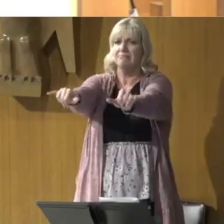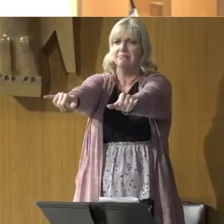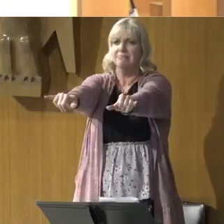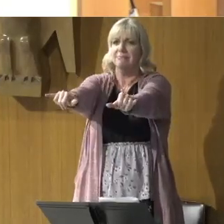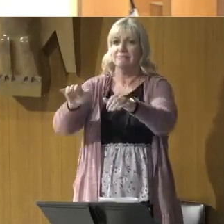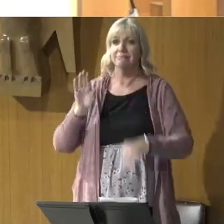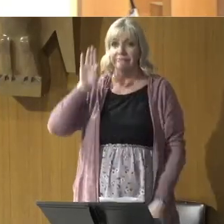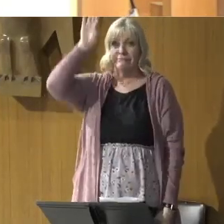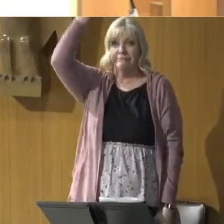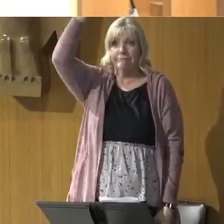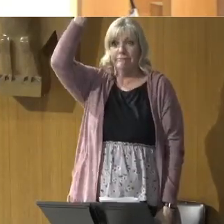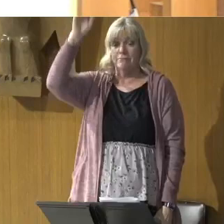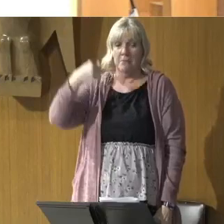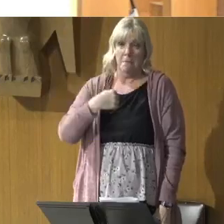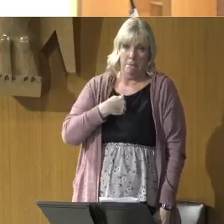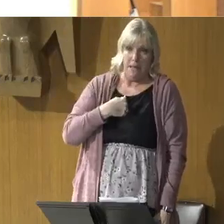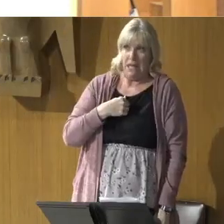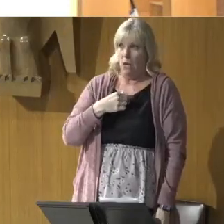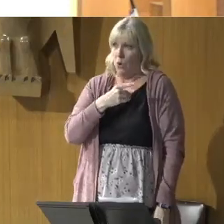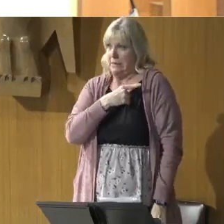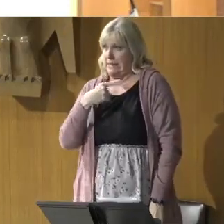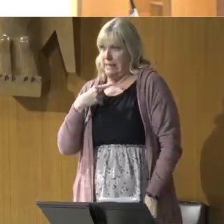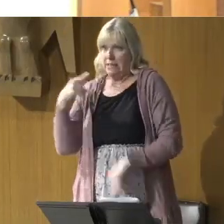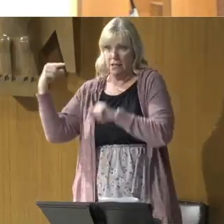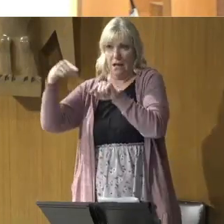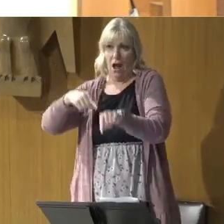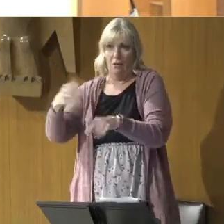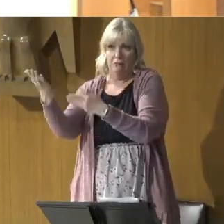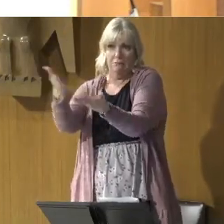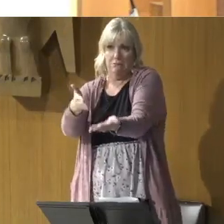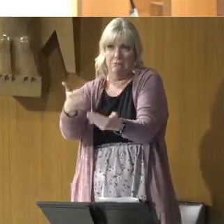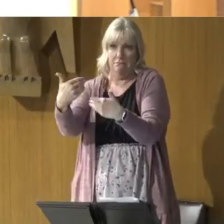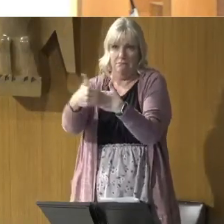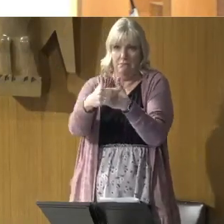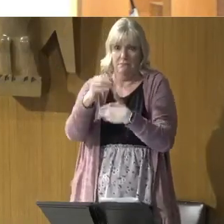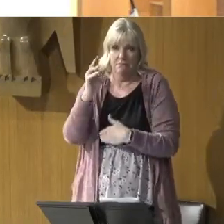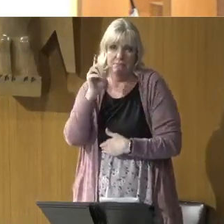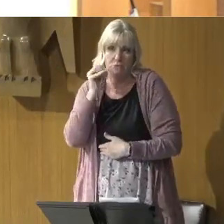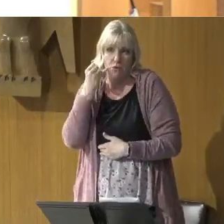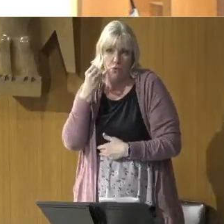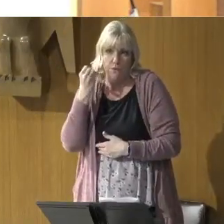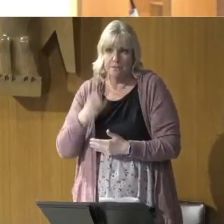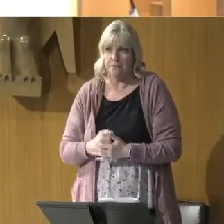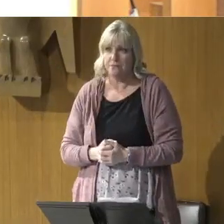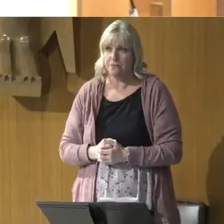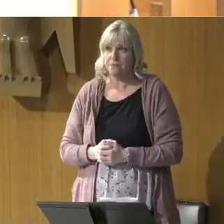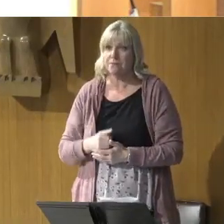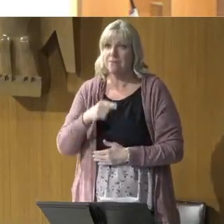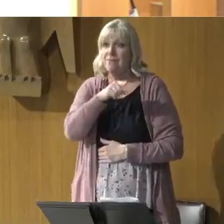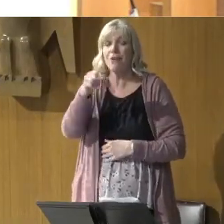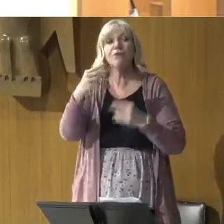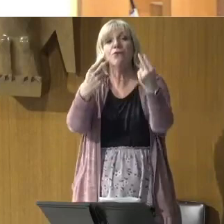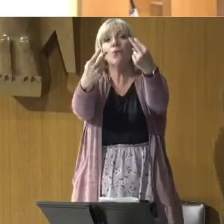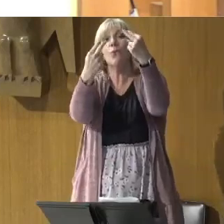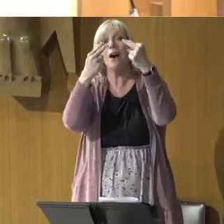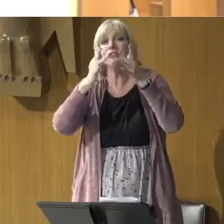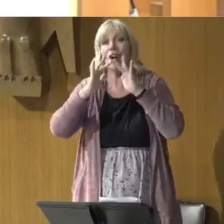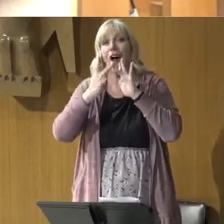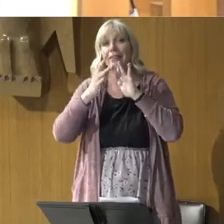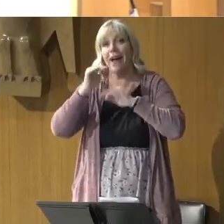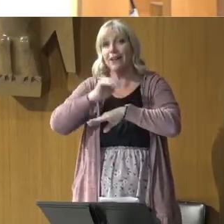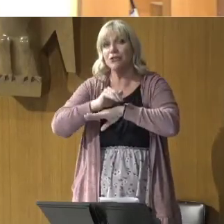and myself or one of our deacons will come and serve you communion. If you are watching online tonight,